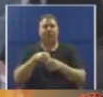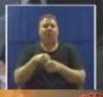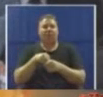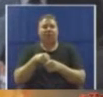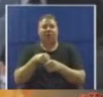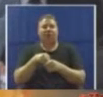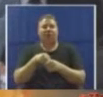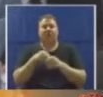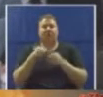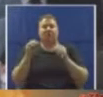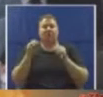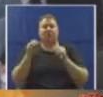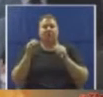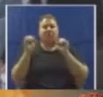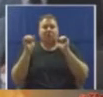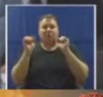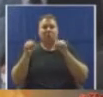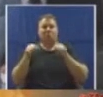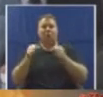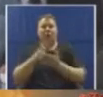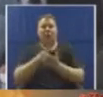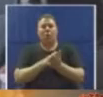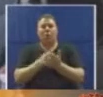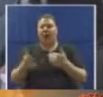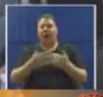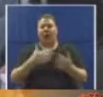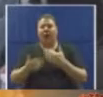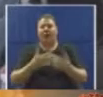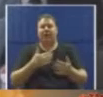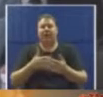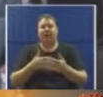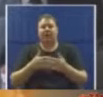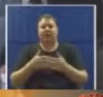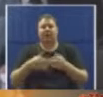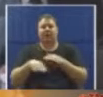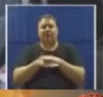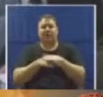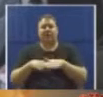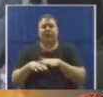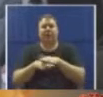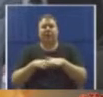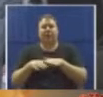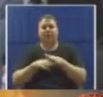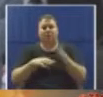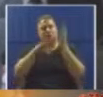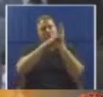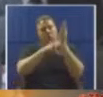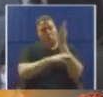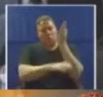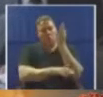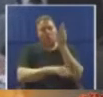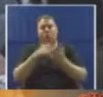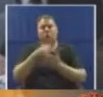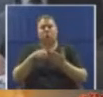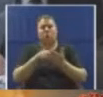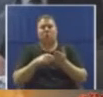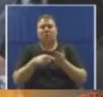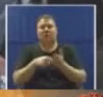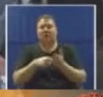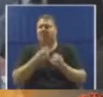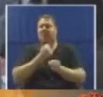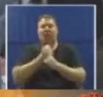any laws which are to be binding to citizens is a fundamental tenet of constitutional democracy that should never